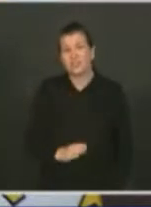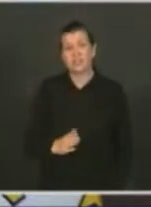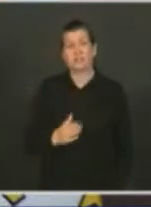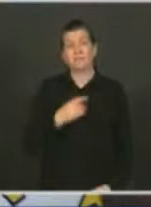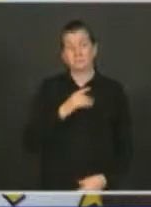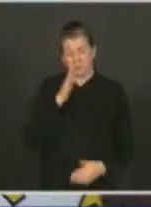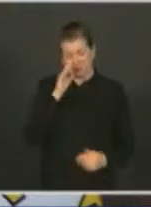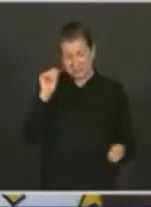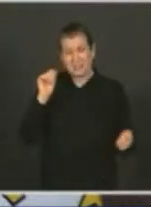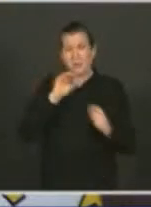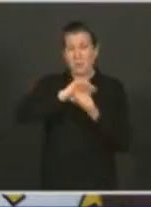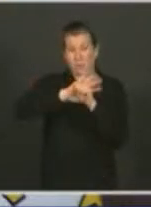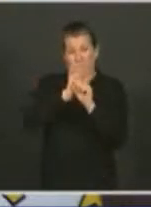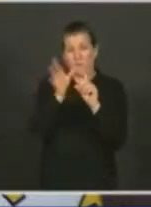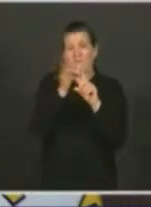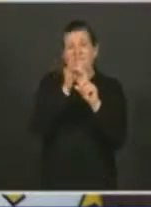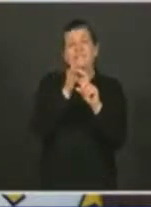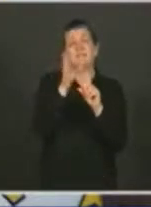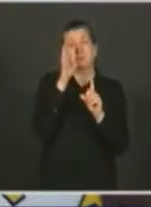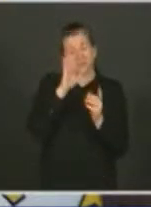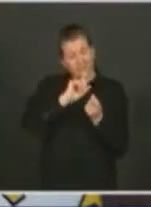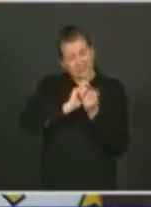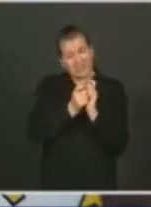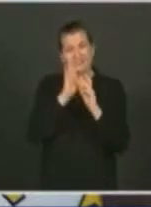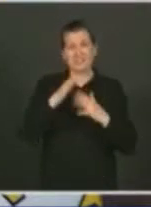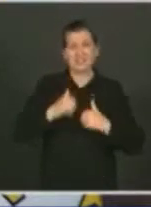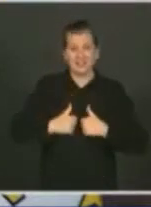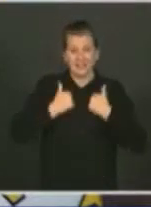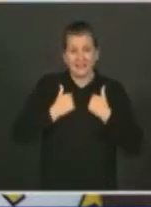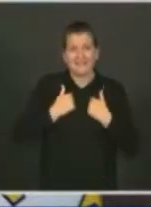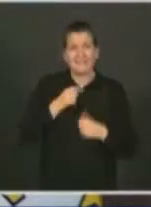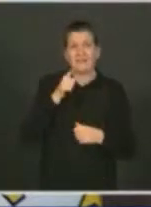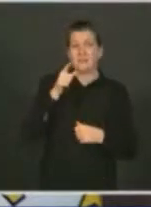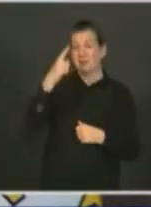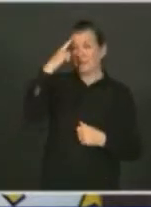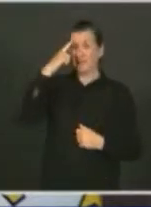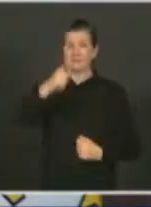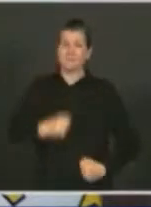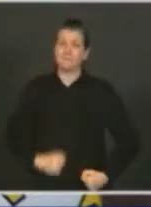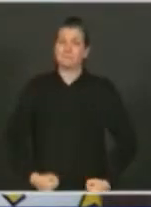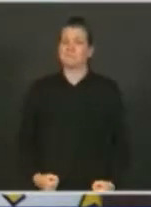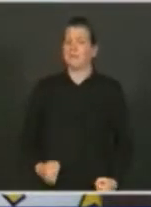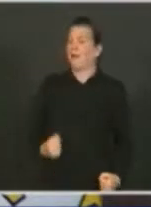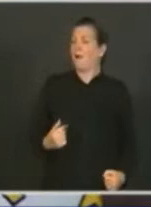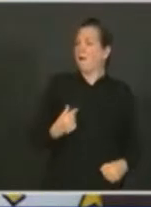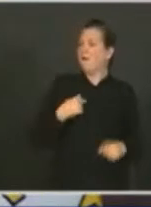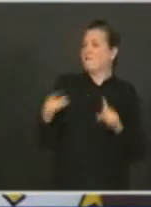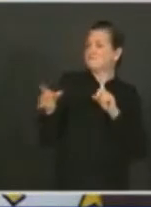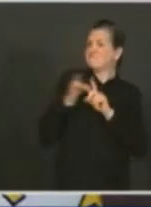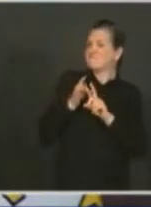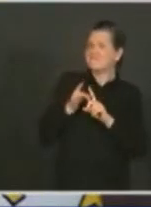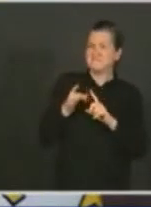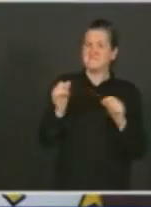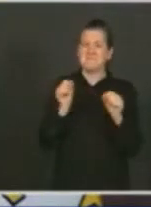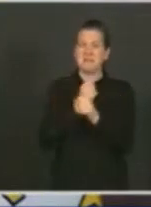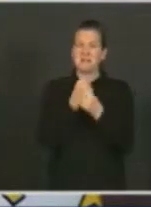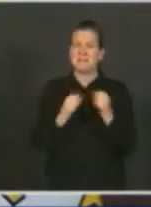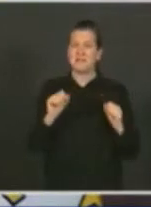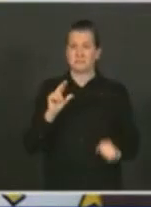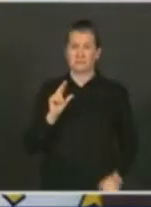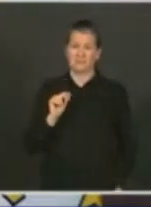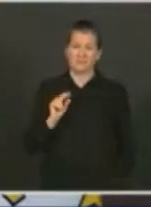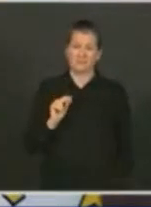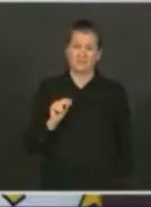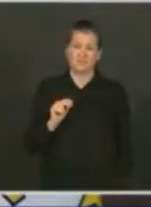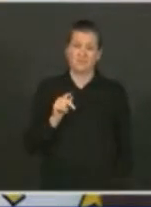healthy, none among us is actually invincible. And we in the hospitals are seeing the real patients who die. I, along